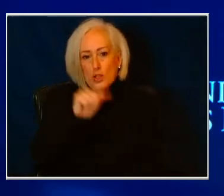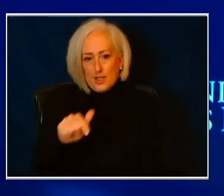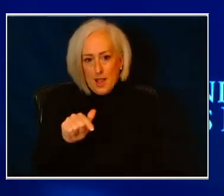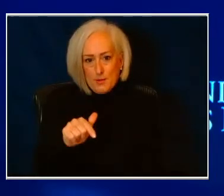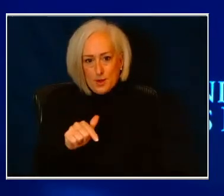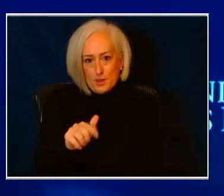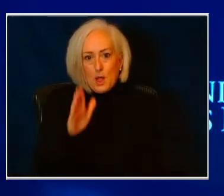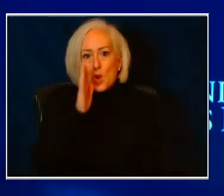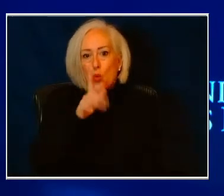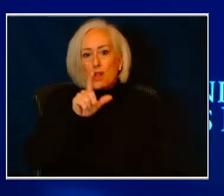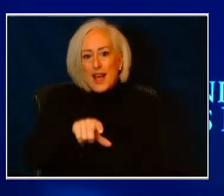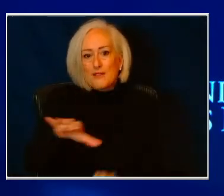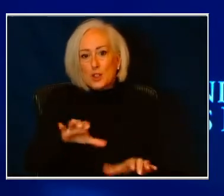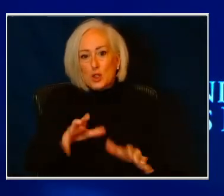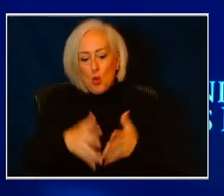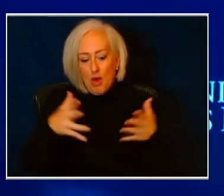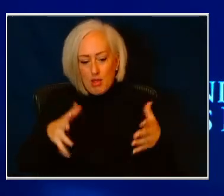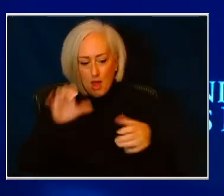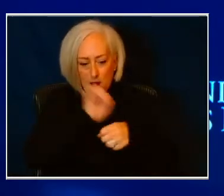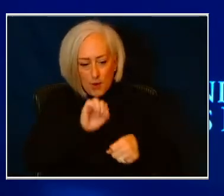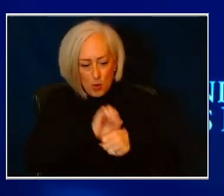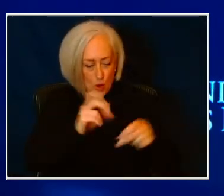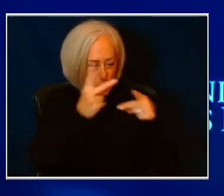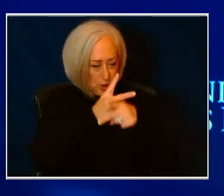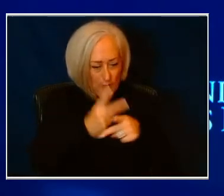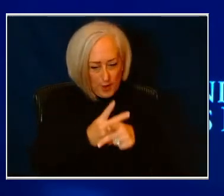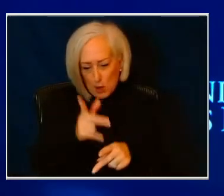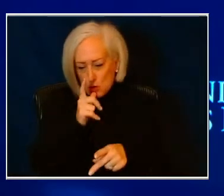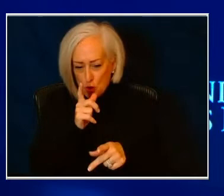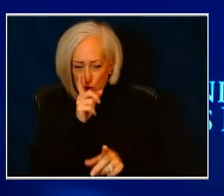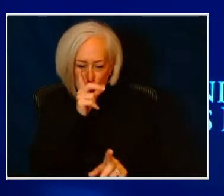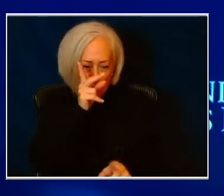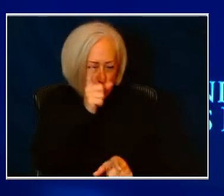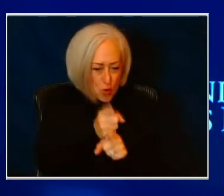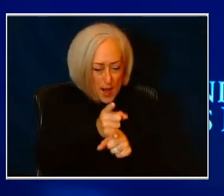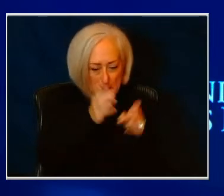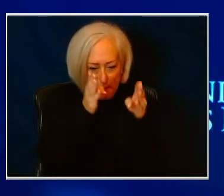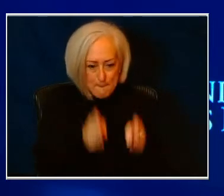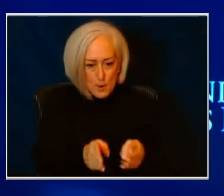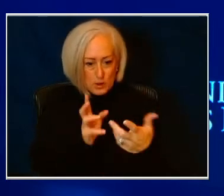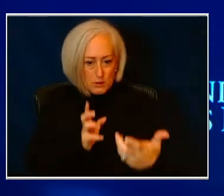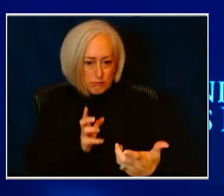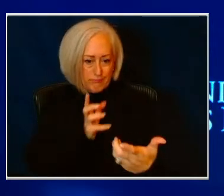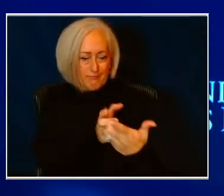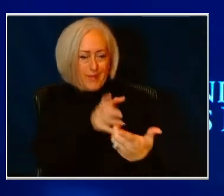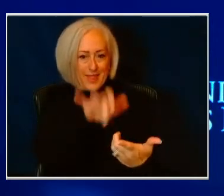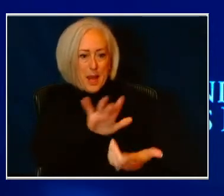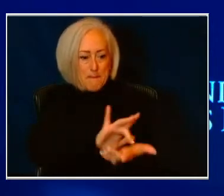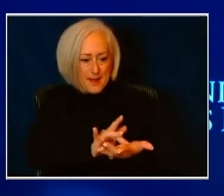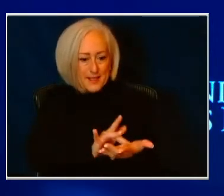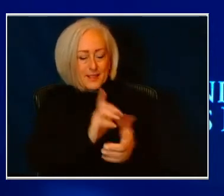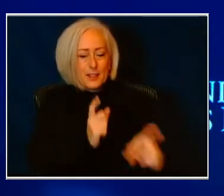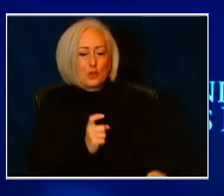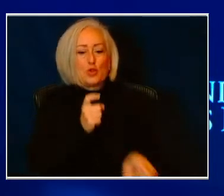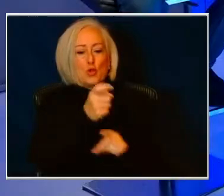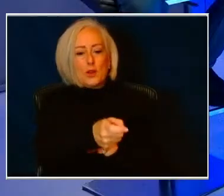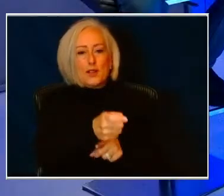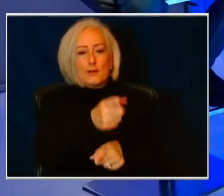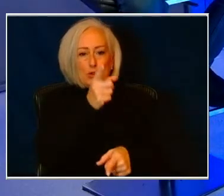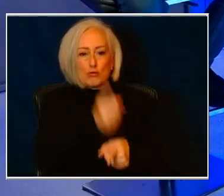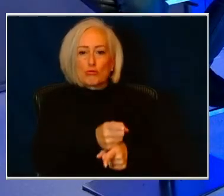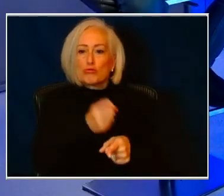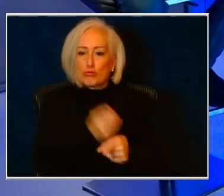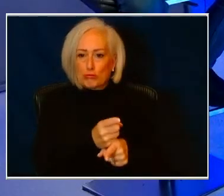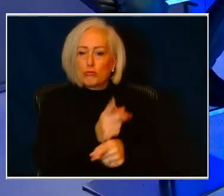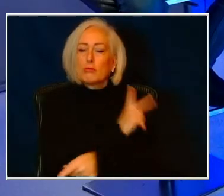do quite a bit of work to figure out who is that right patient and make sure we're delivering this drug in a responsible way to the right patients. I want